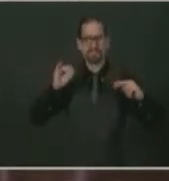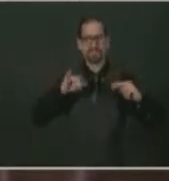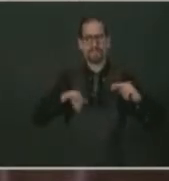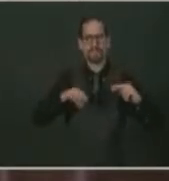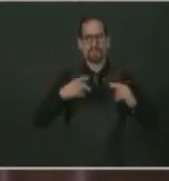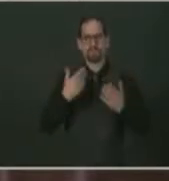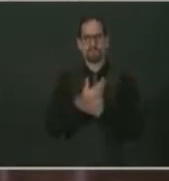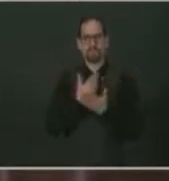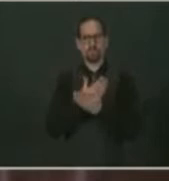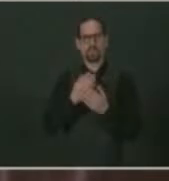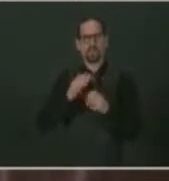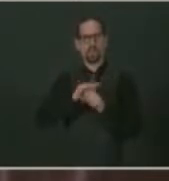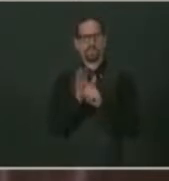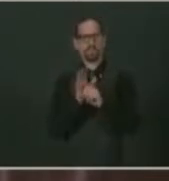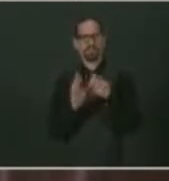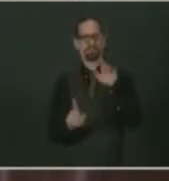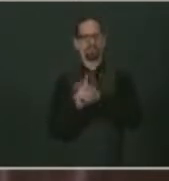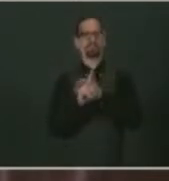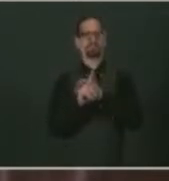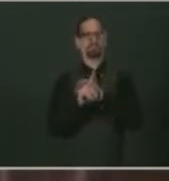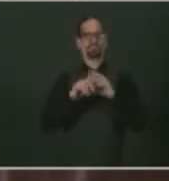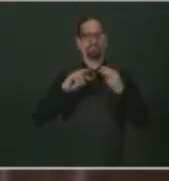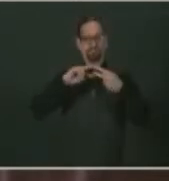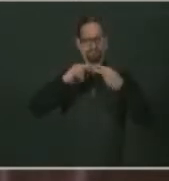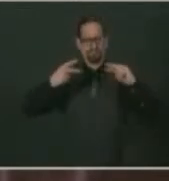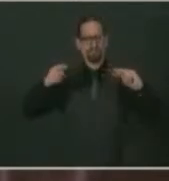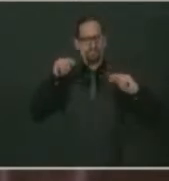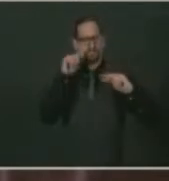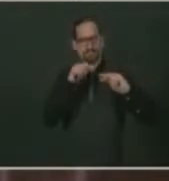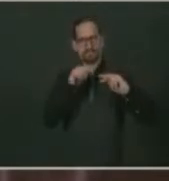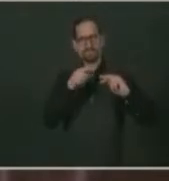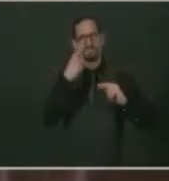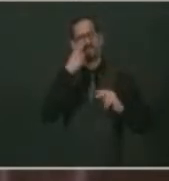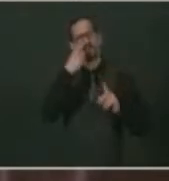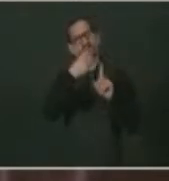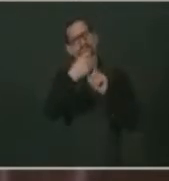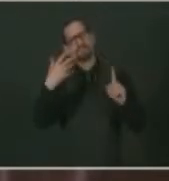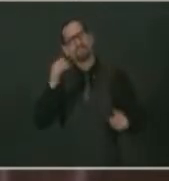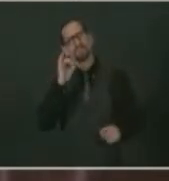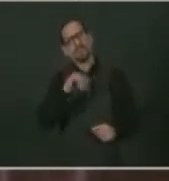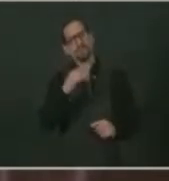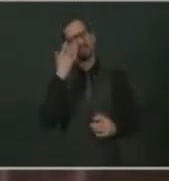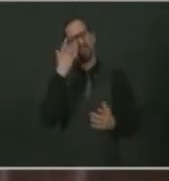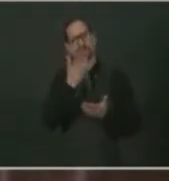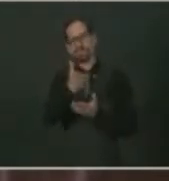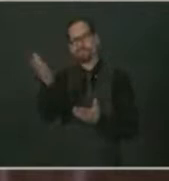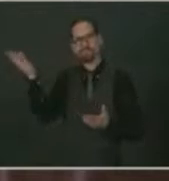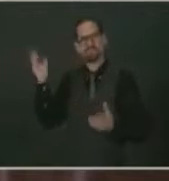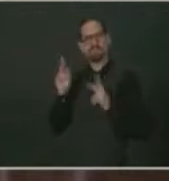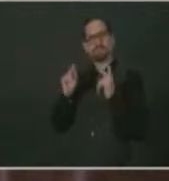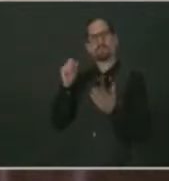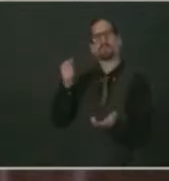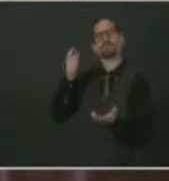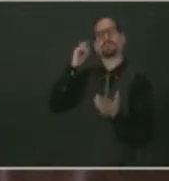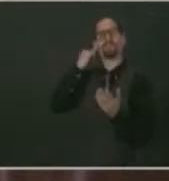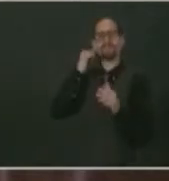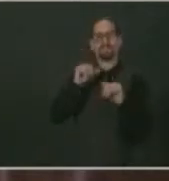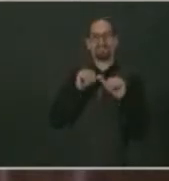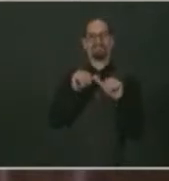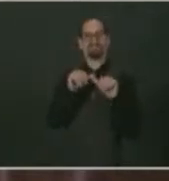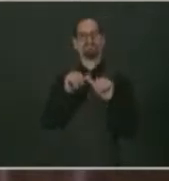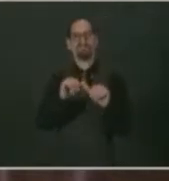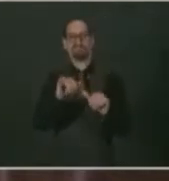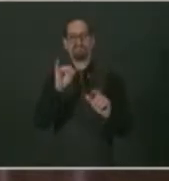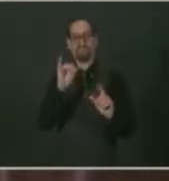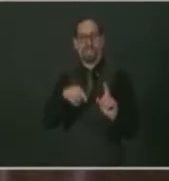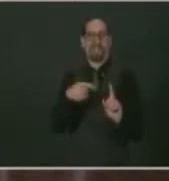variants. Can you just sort of humanize exactly what this means for people if they continue to adhere to protocols, what the likely